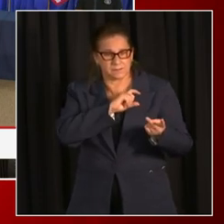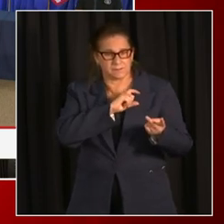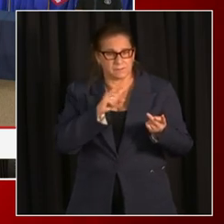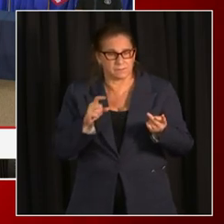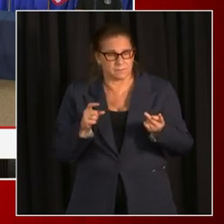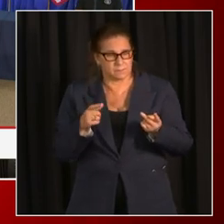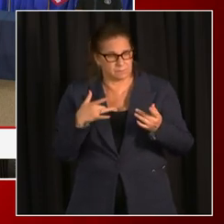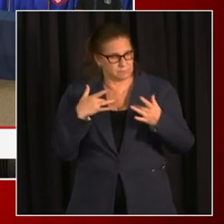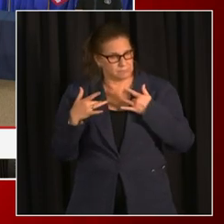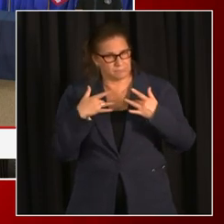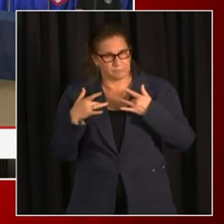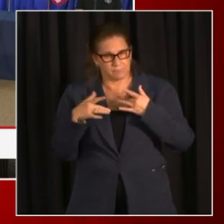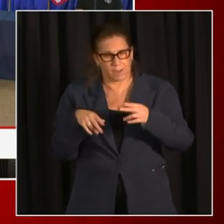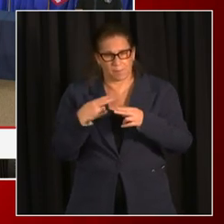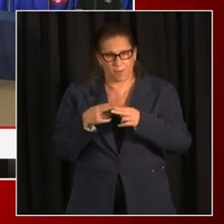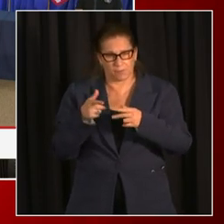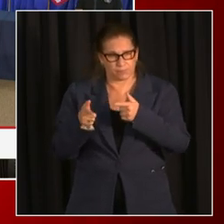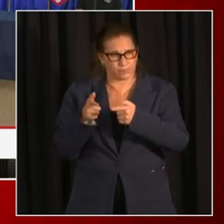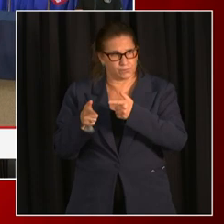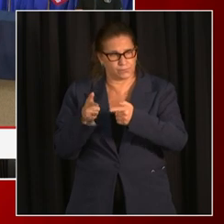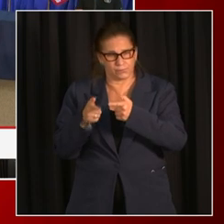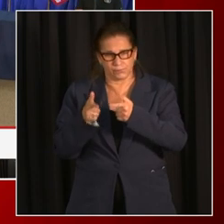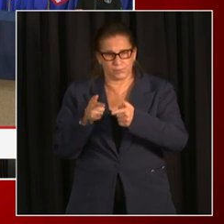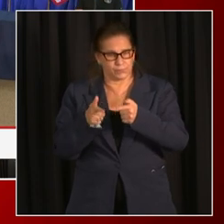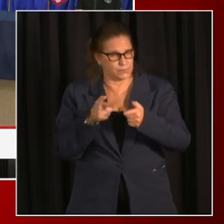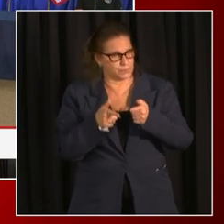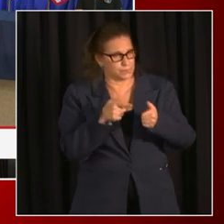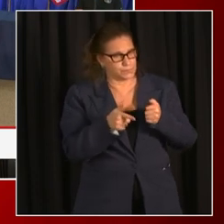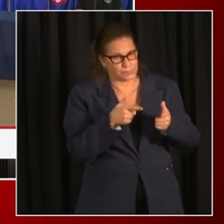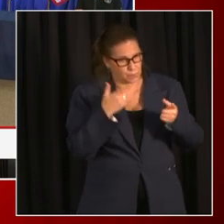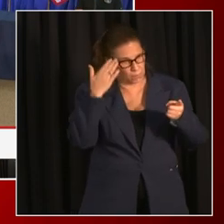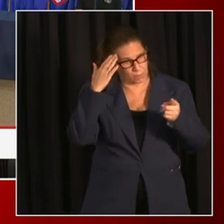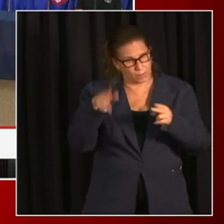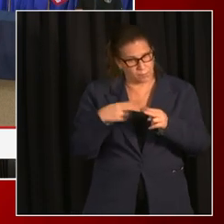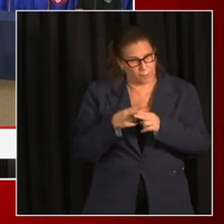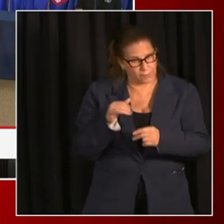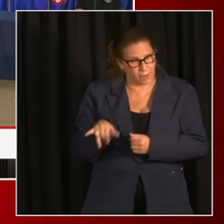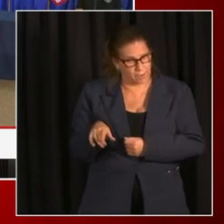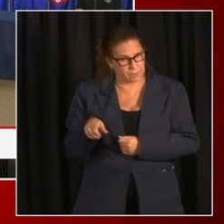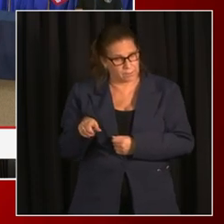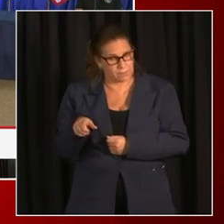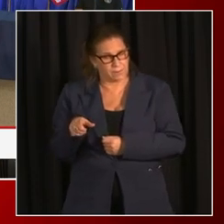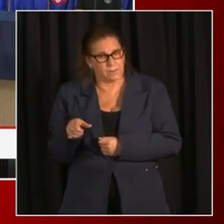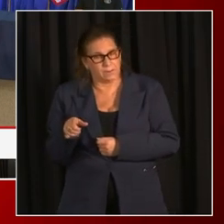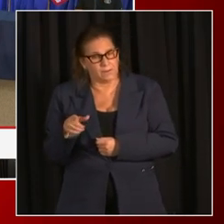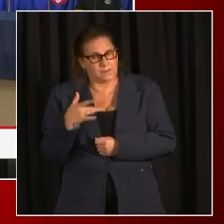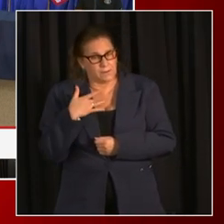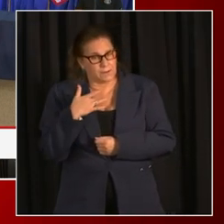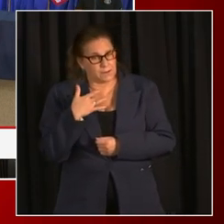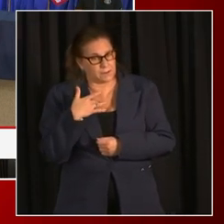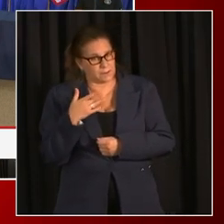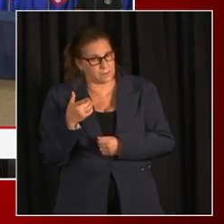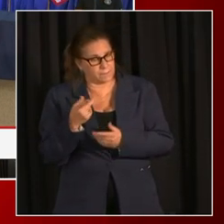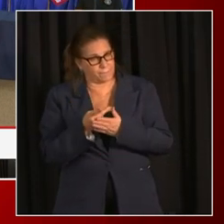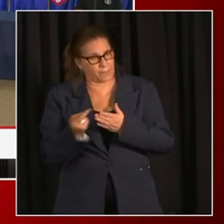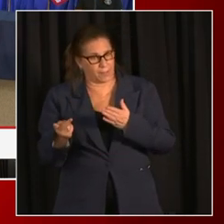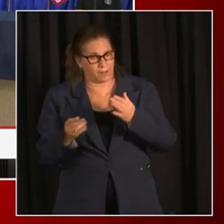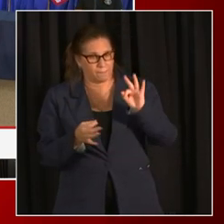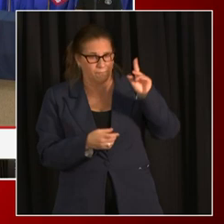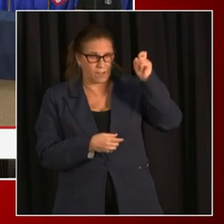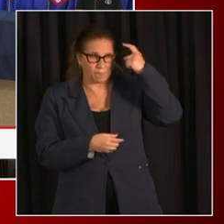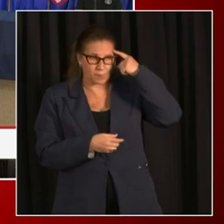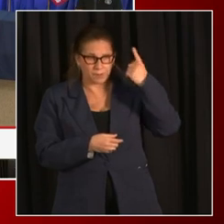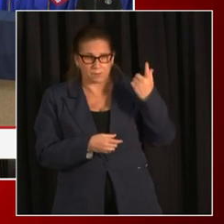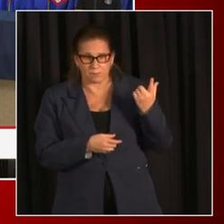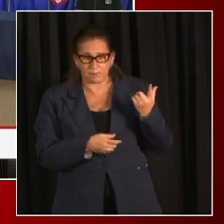gun violence at that event. Given what you know now, do you feel that there is a failure of government here, or can